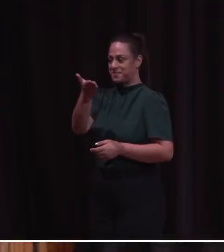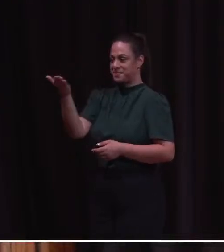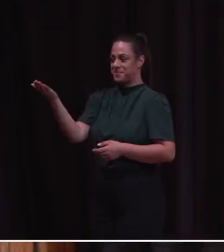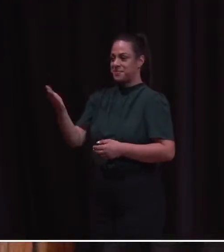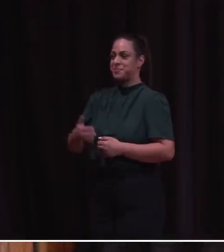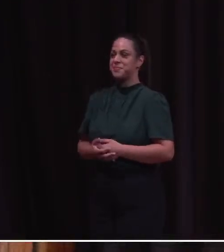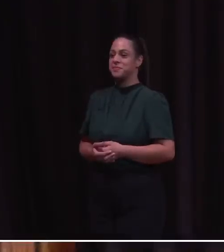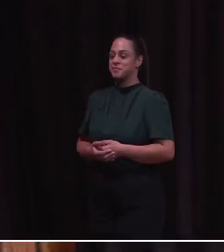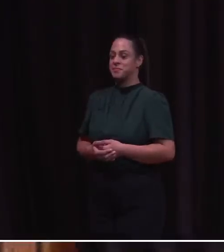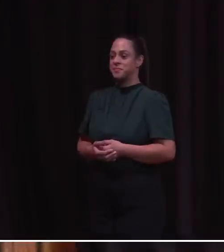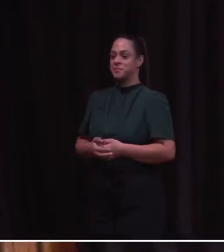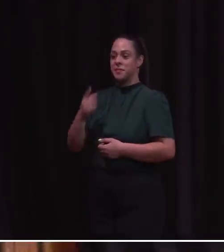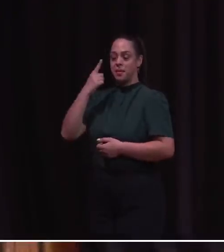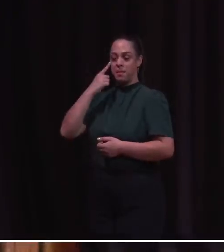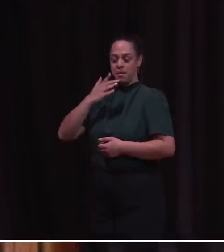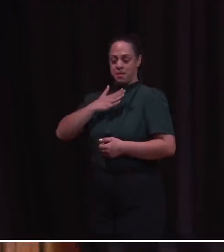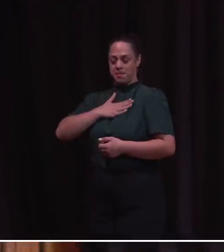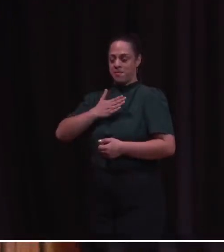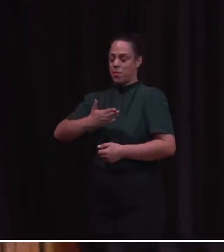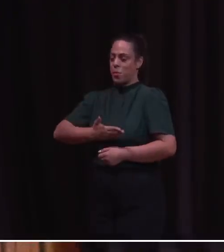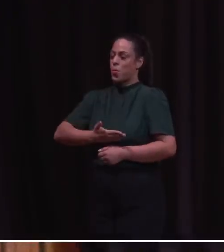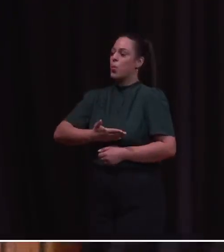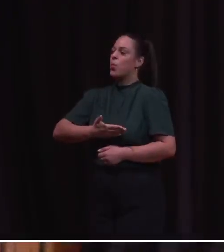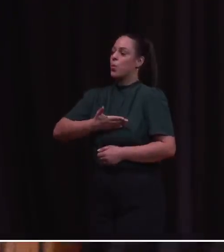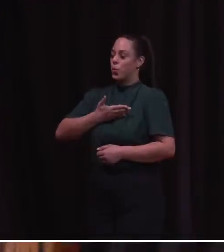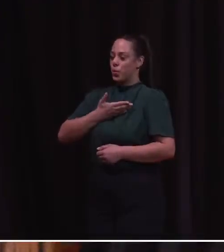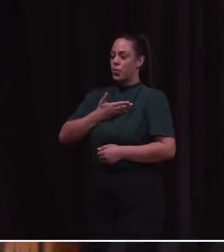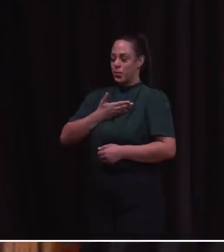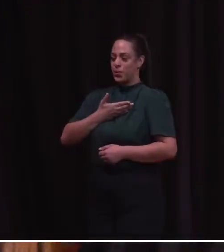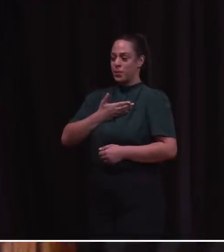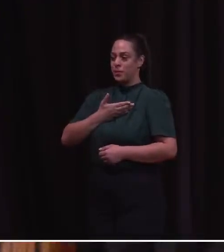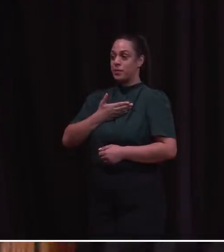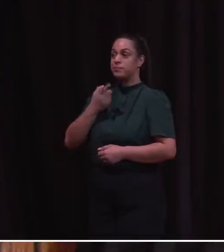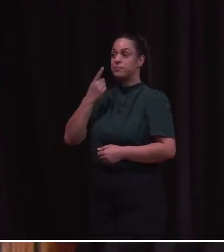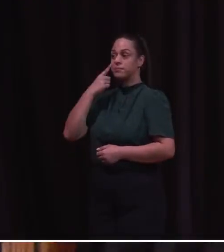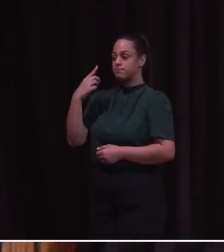I am honored by your invitation